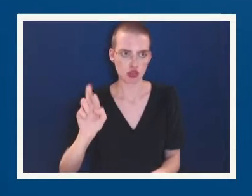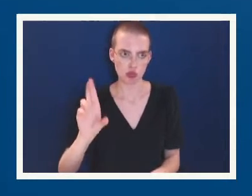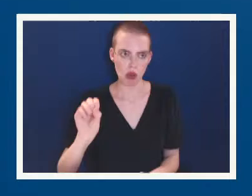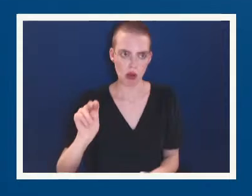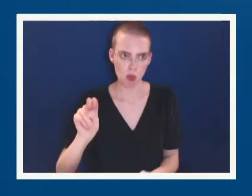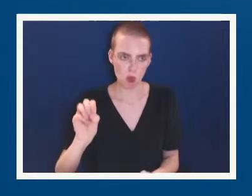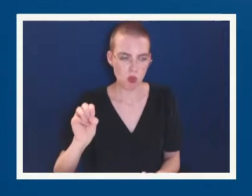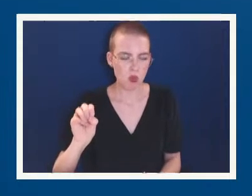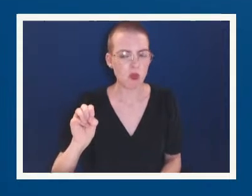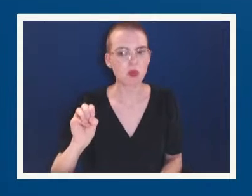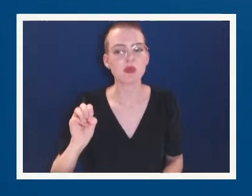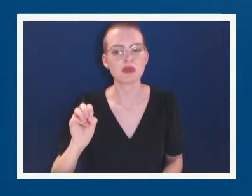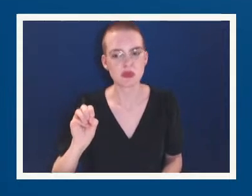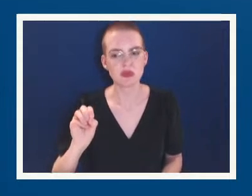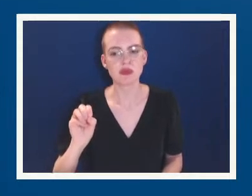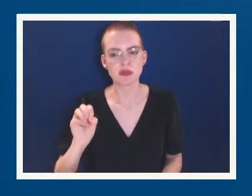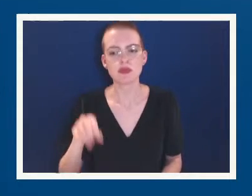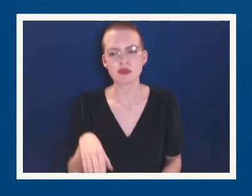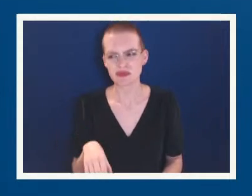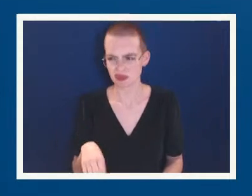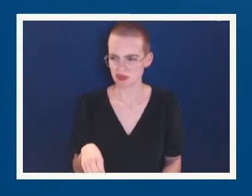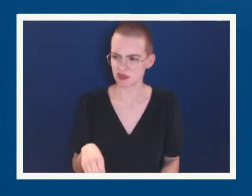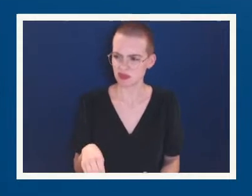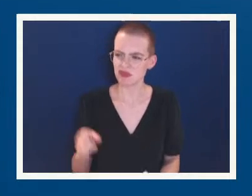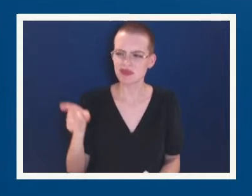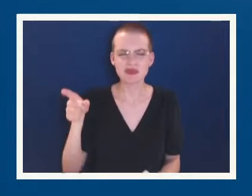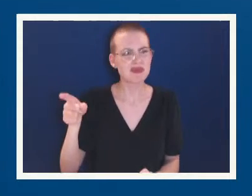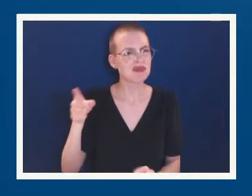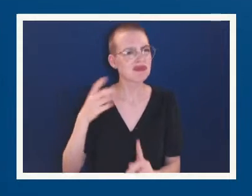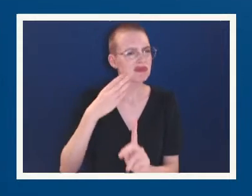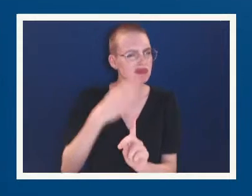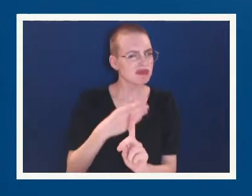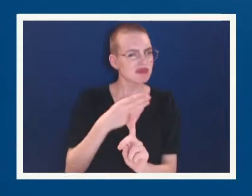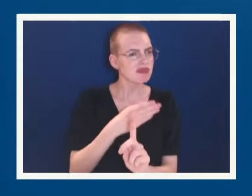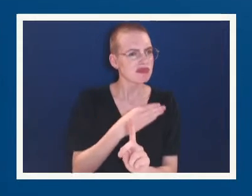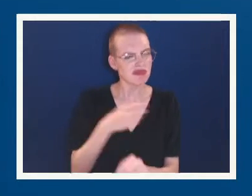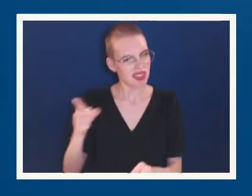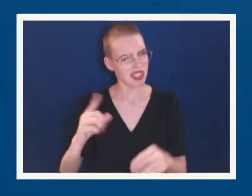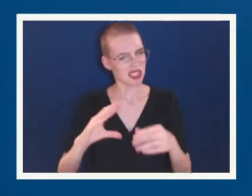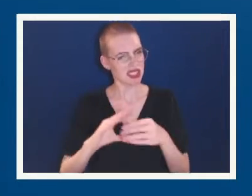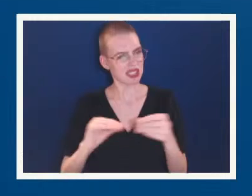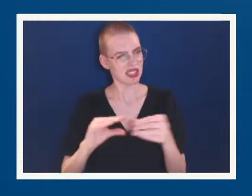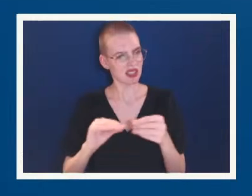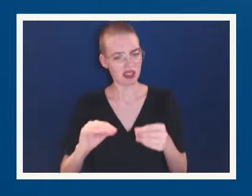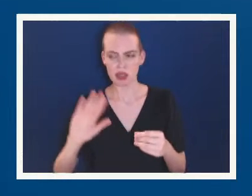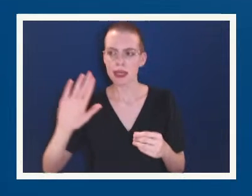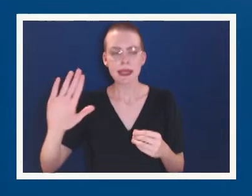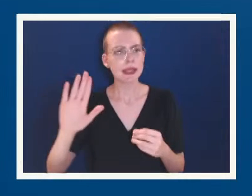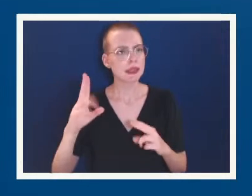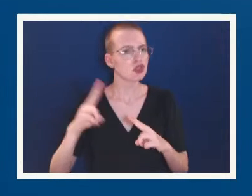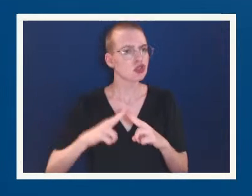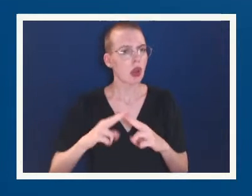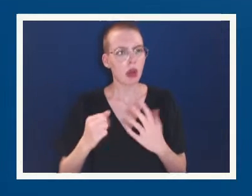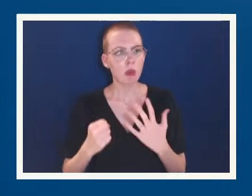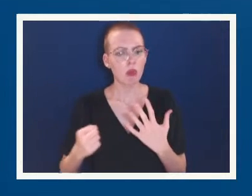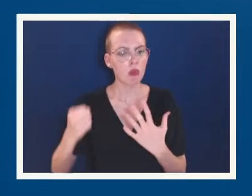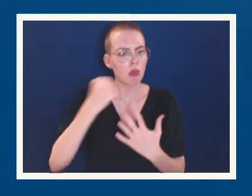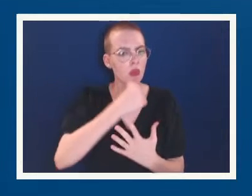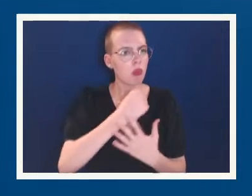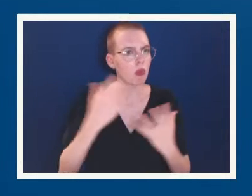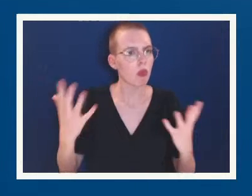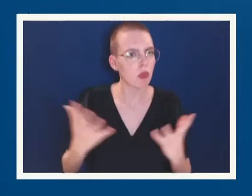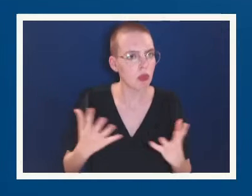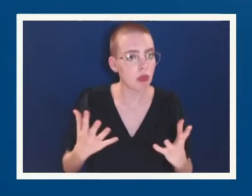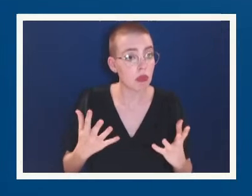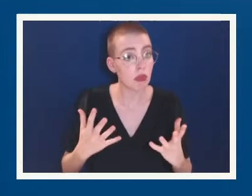You know, he has said his number one priority isn't cutting your costs, isn't making our